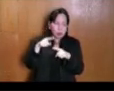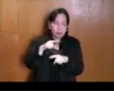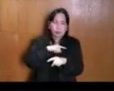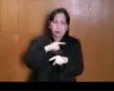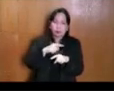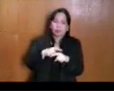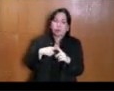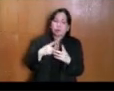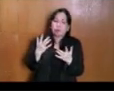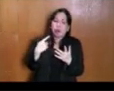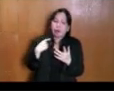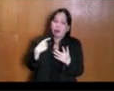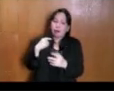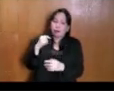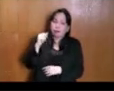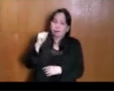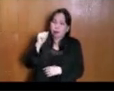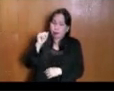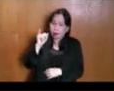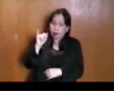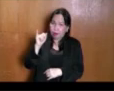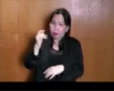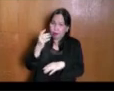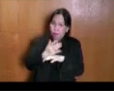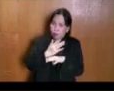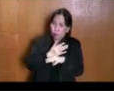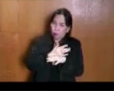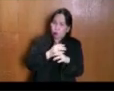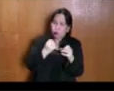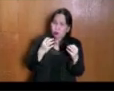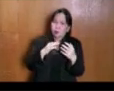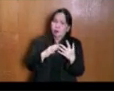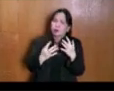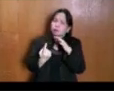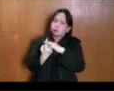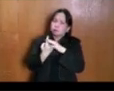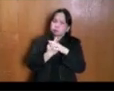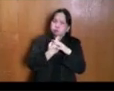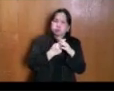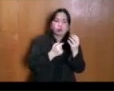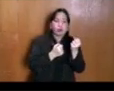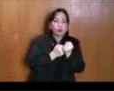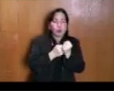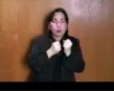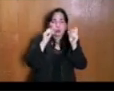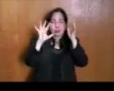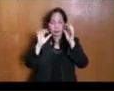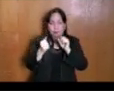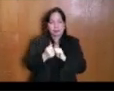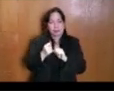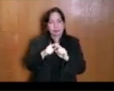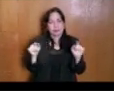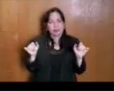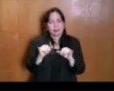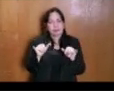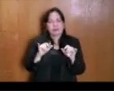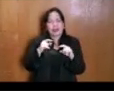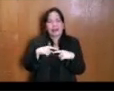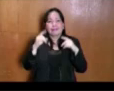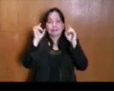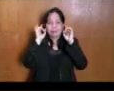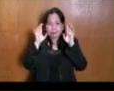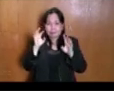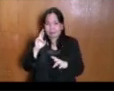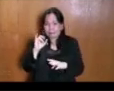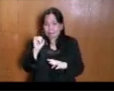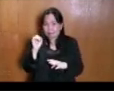AI present unprecedented opportunities to support climate action. But in itself, it also carries risks, and so it needs